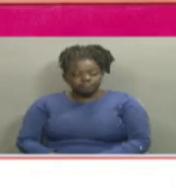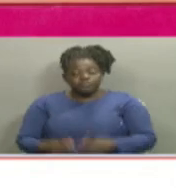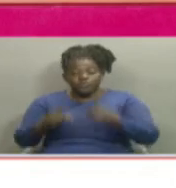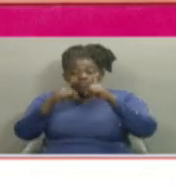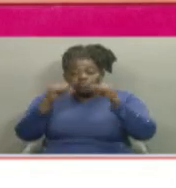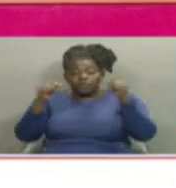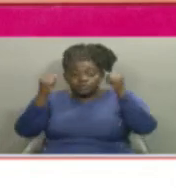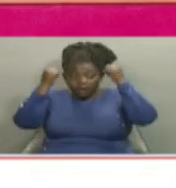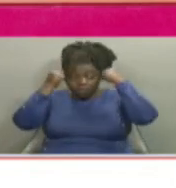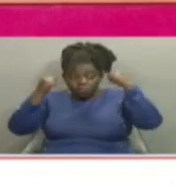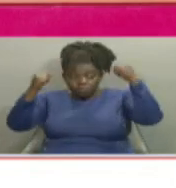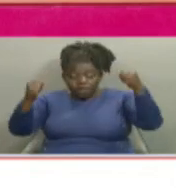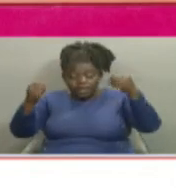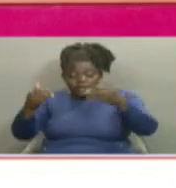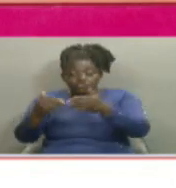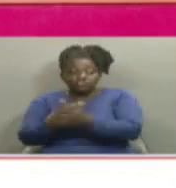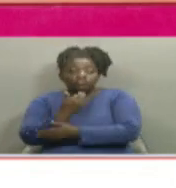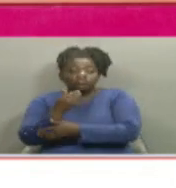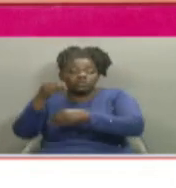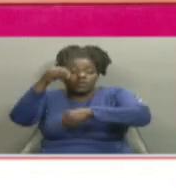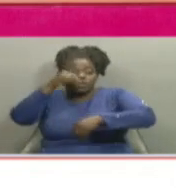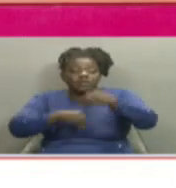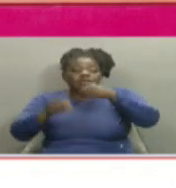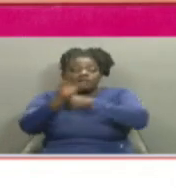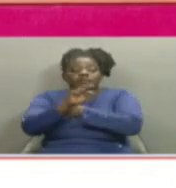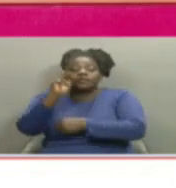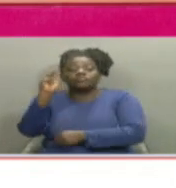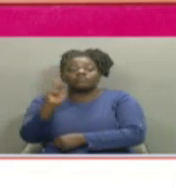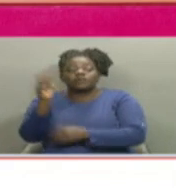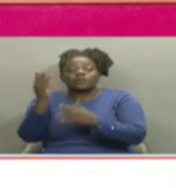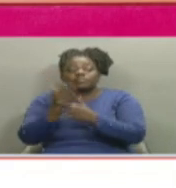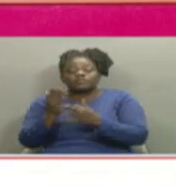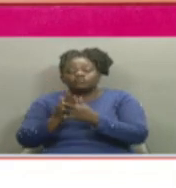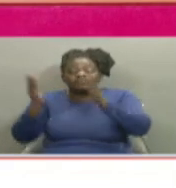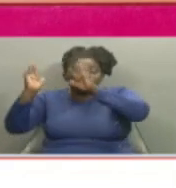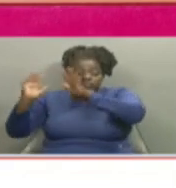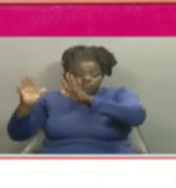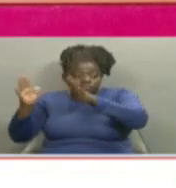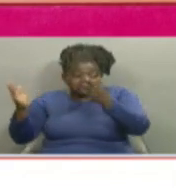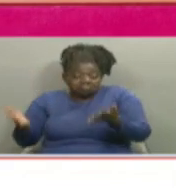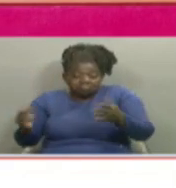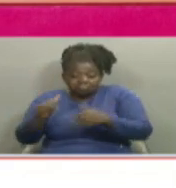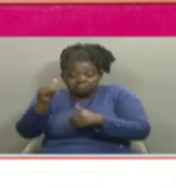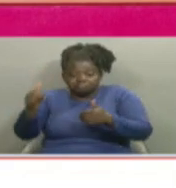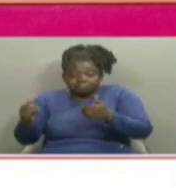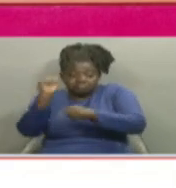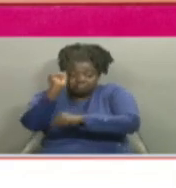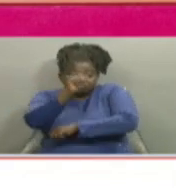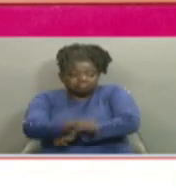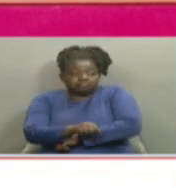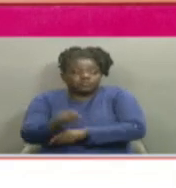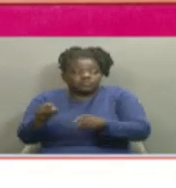bigambo eby'omukulembeze omujja alondeddwa mu ggwanga erya Kenya wakati mu kujaganya newankubadde nga bawanguddwa